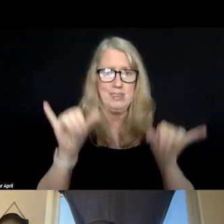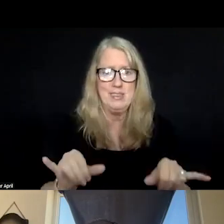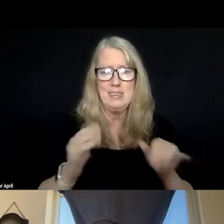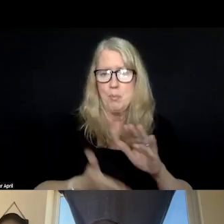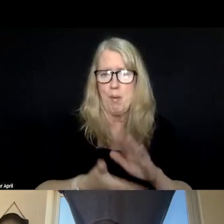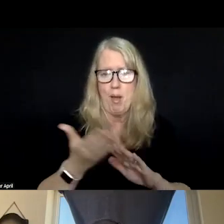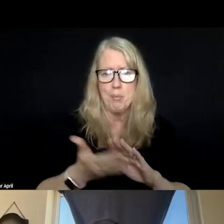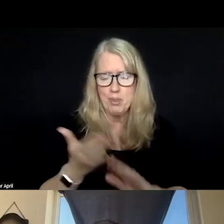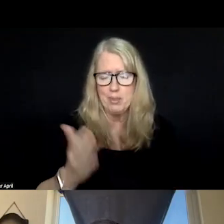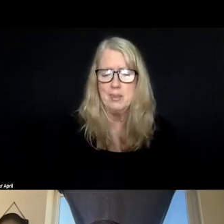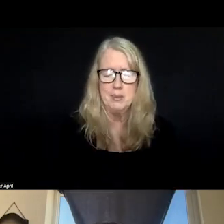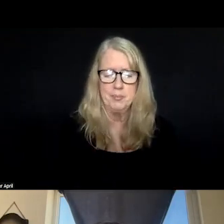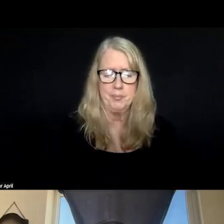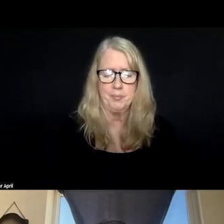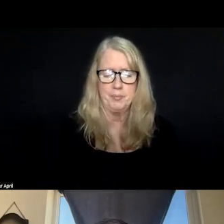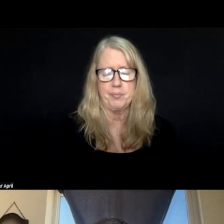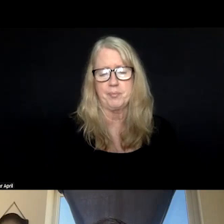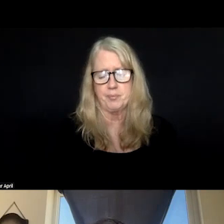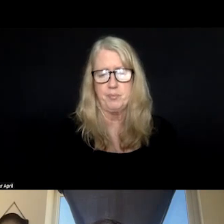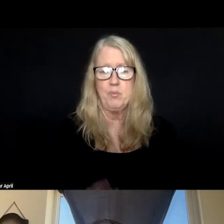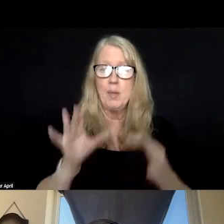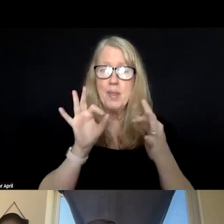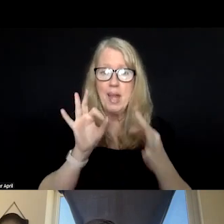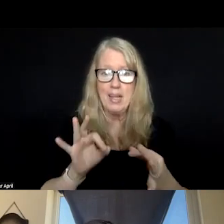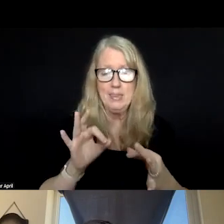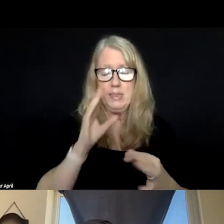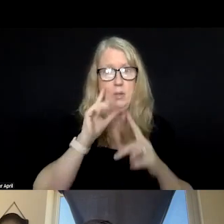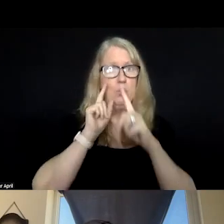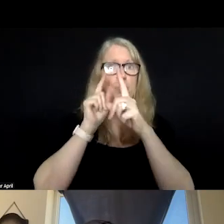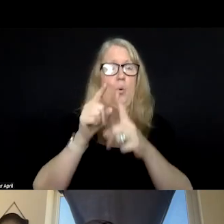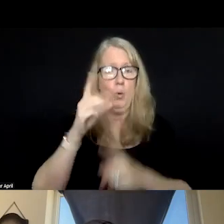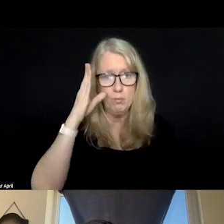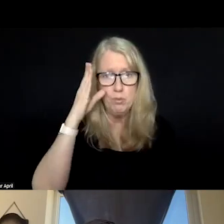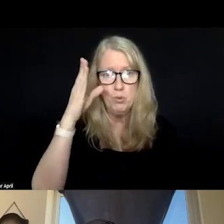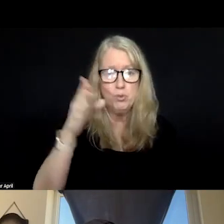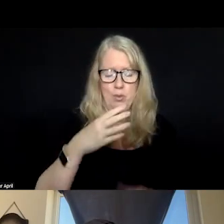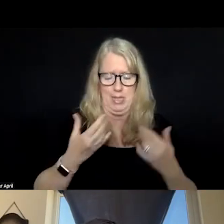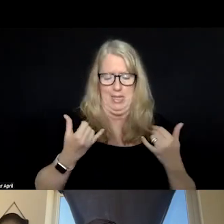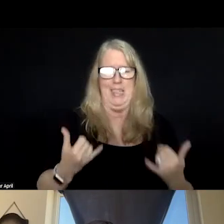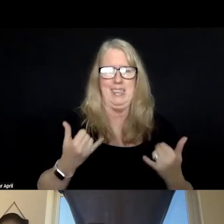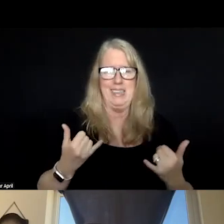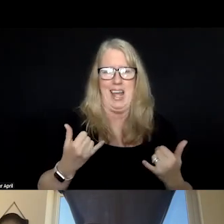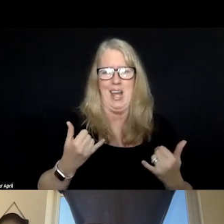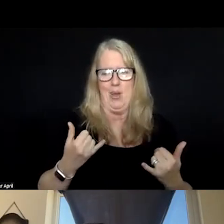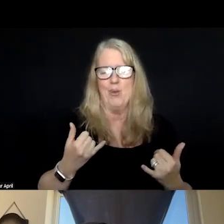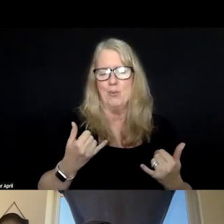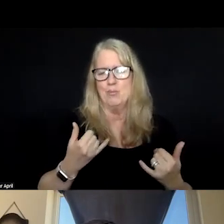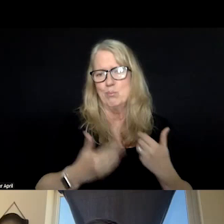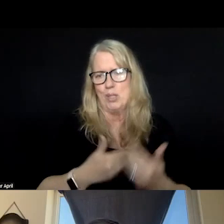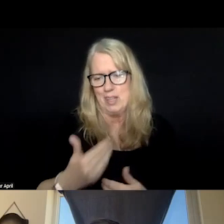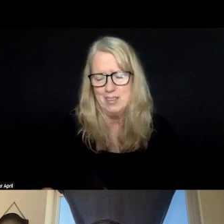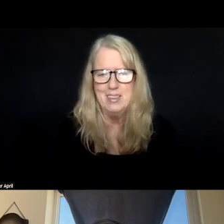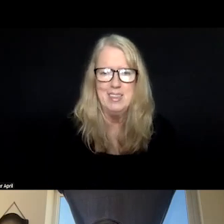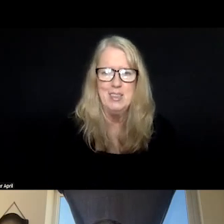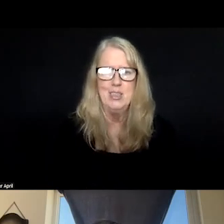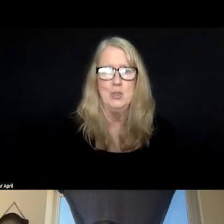operate. There's the ideal that we're working towards, there's the future, and then there's the current state of now. And so one of the